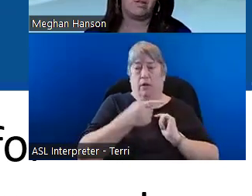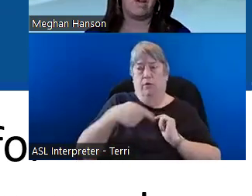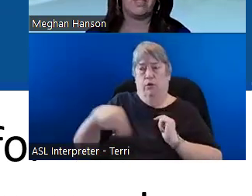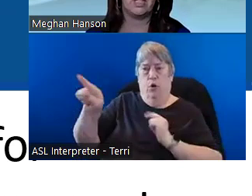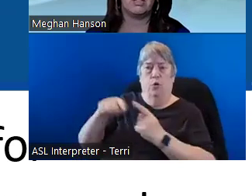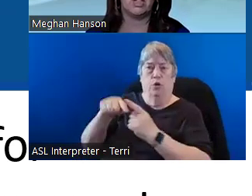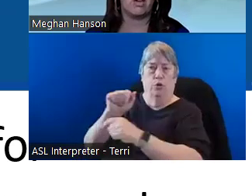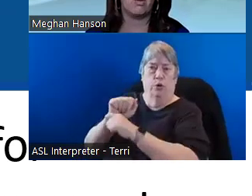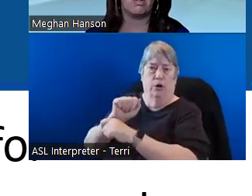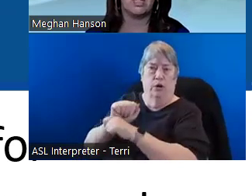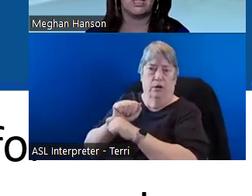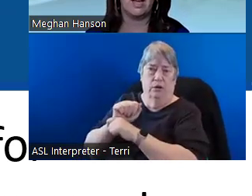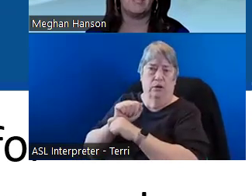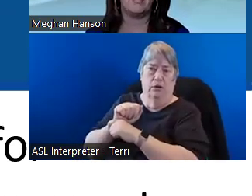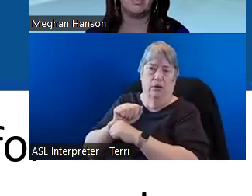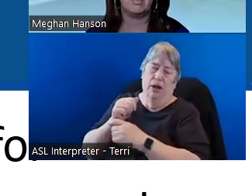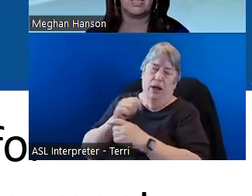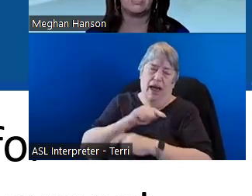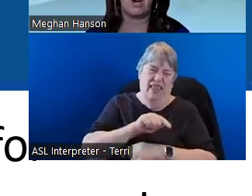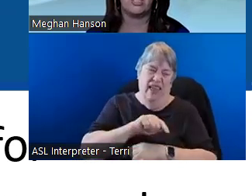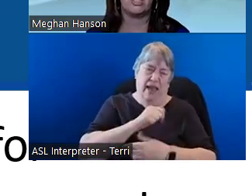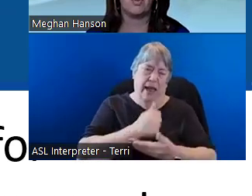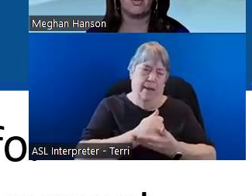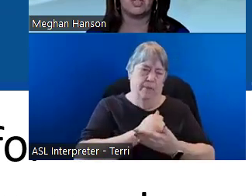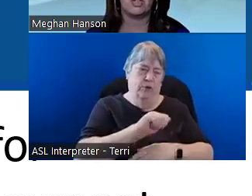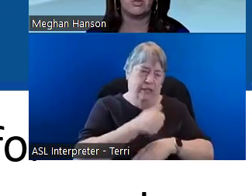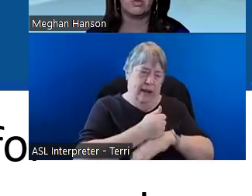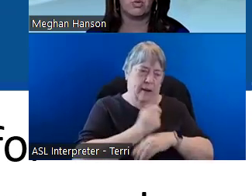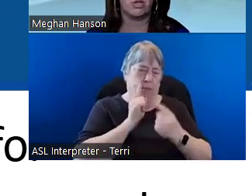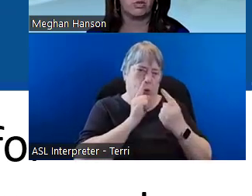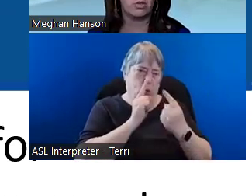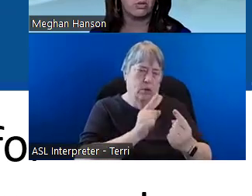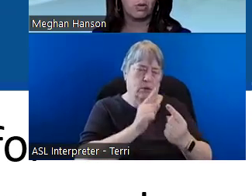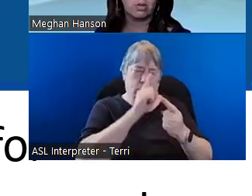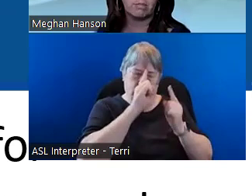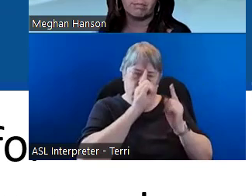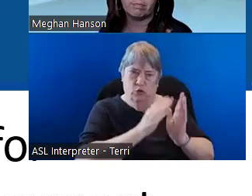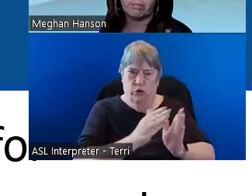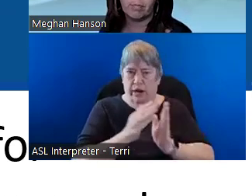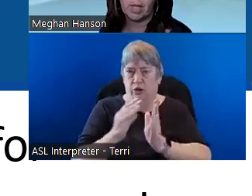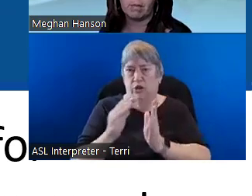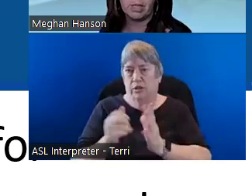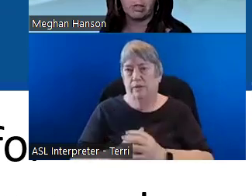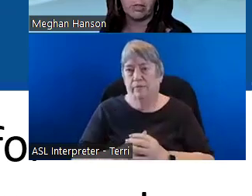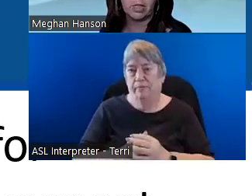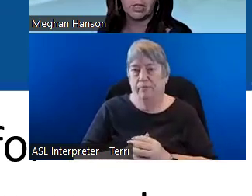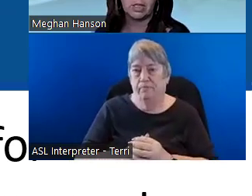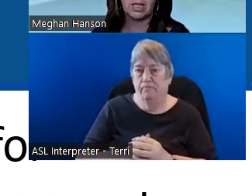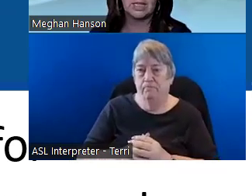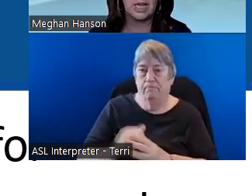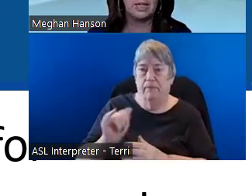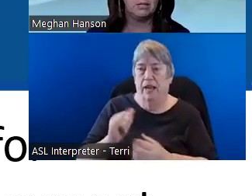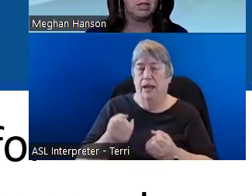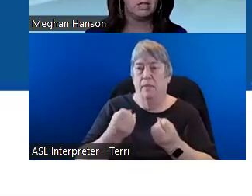they, obviously look at goals and help set strategies for those individuals to work towards those goals, like many